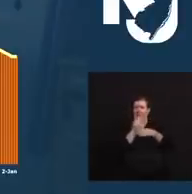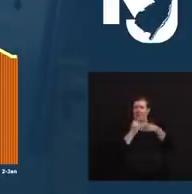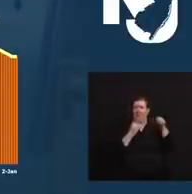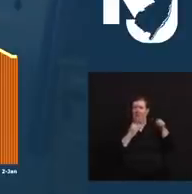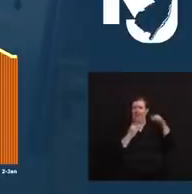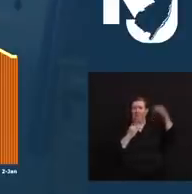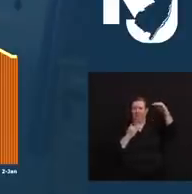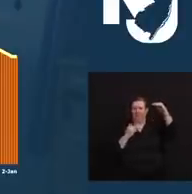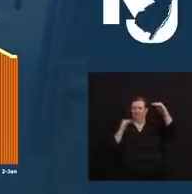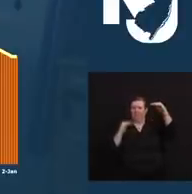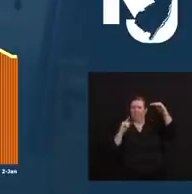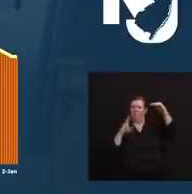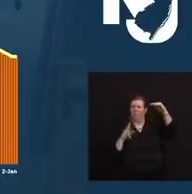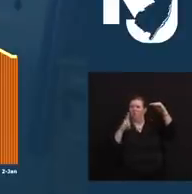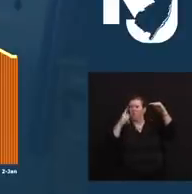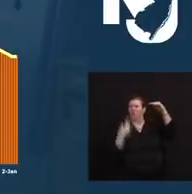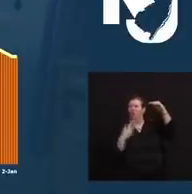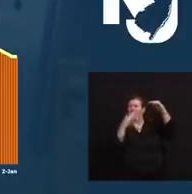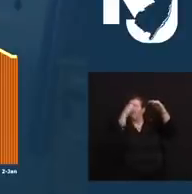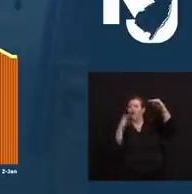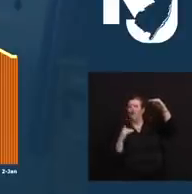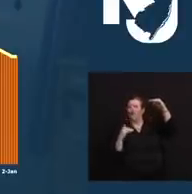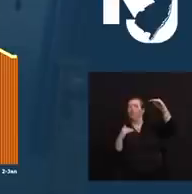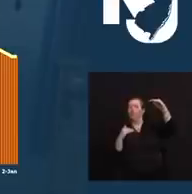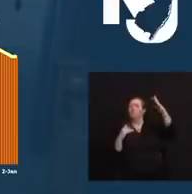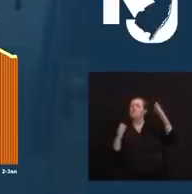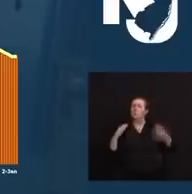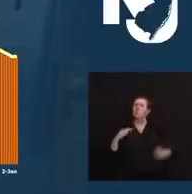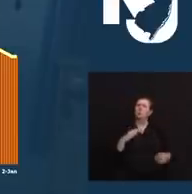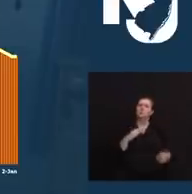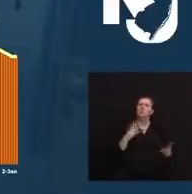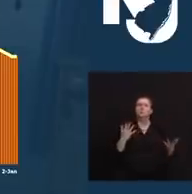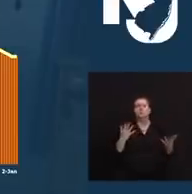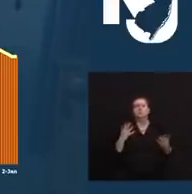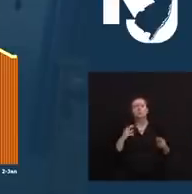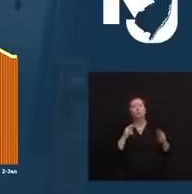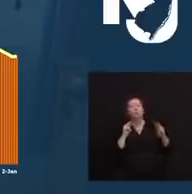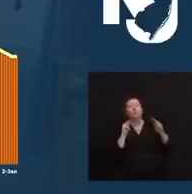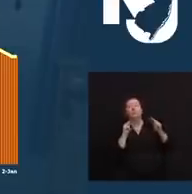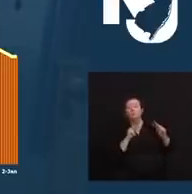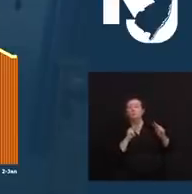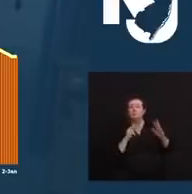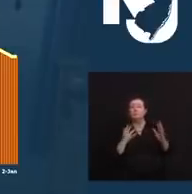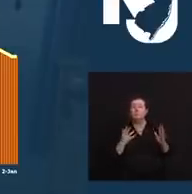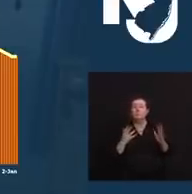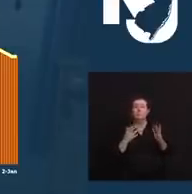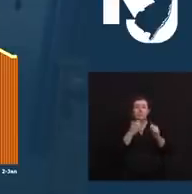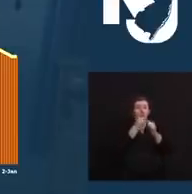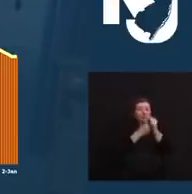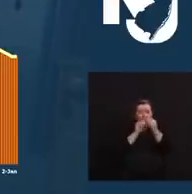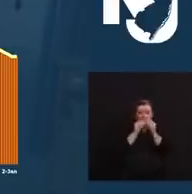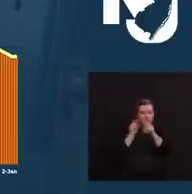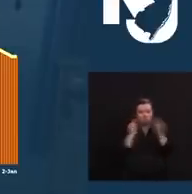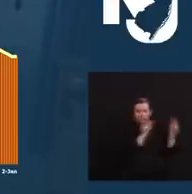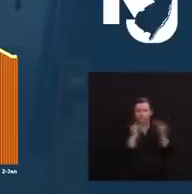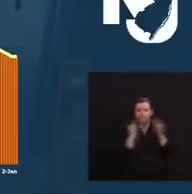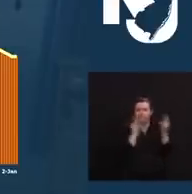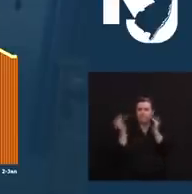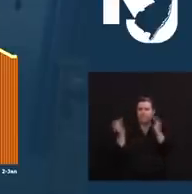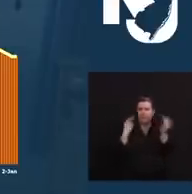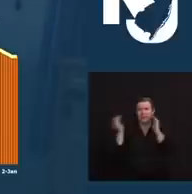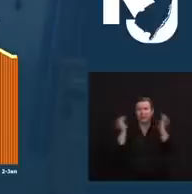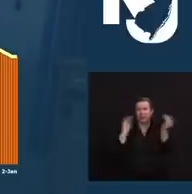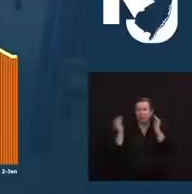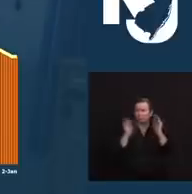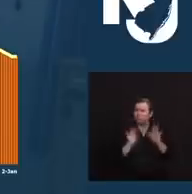ask us all the time, what are you looking at most closely? We look at all of this, but that's at our peril. We allow